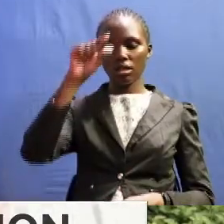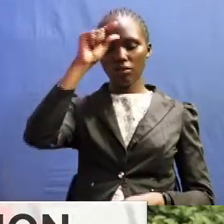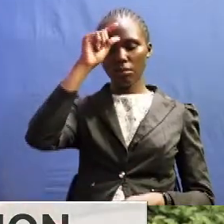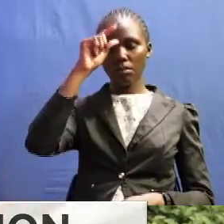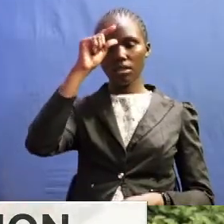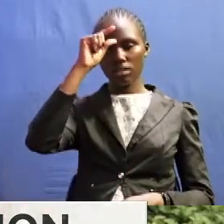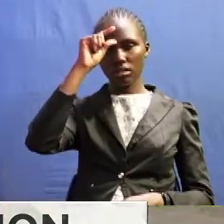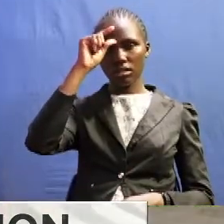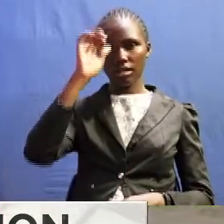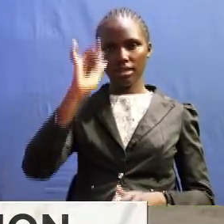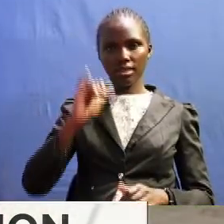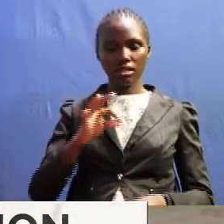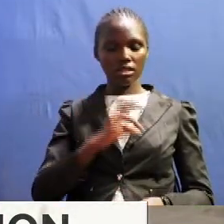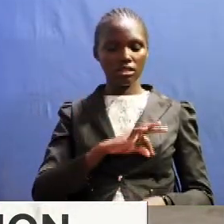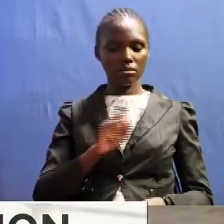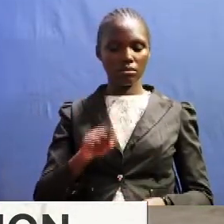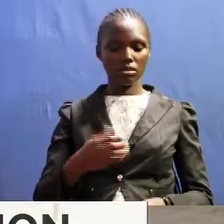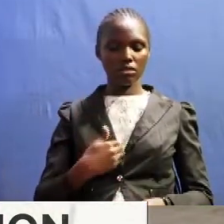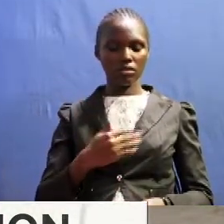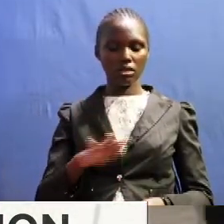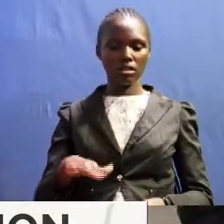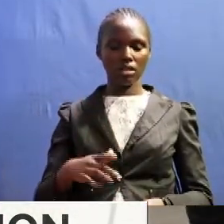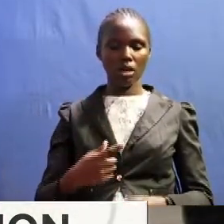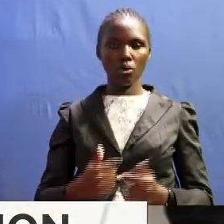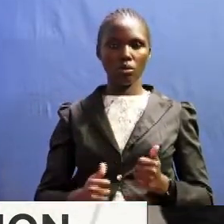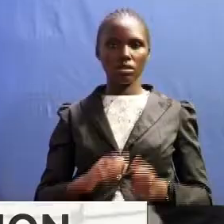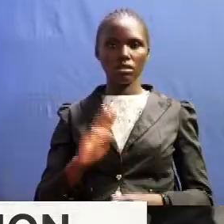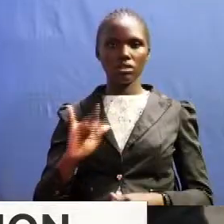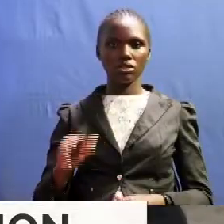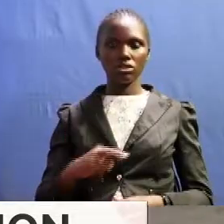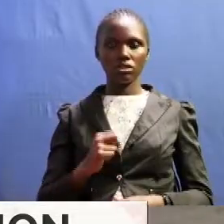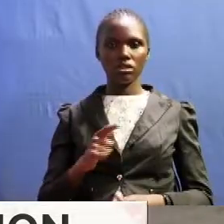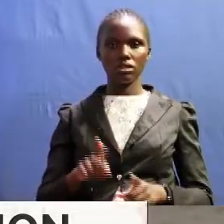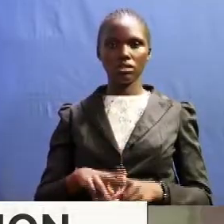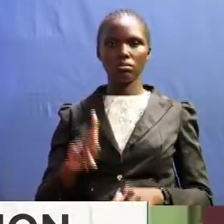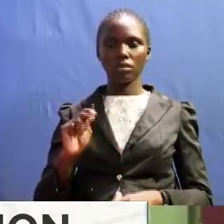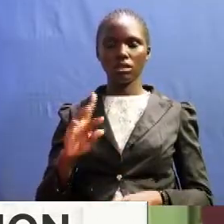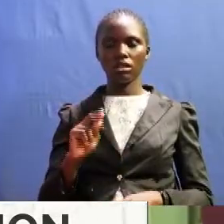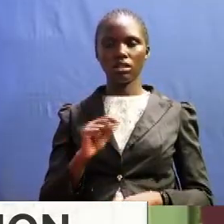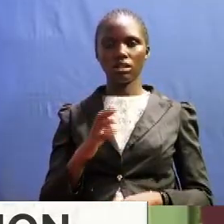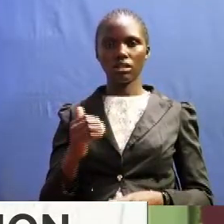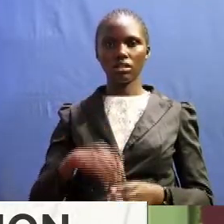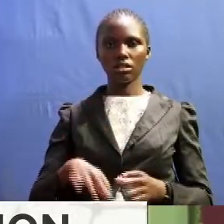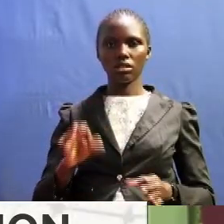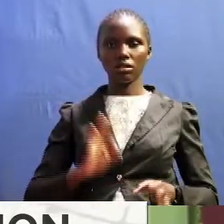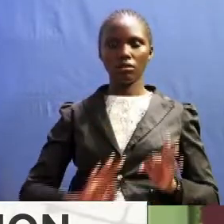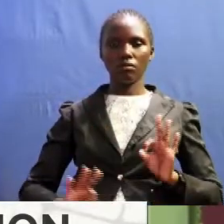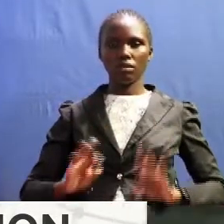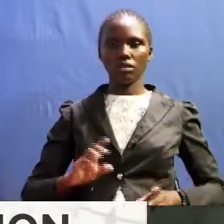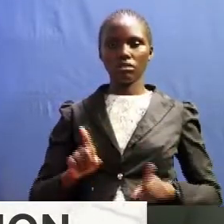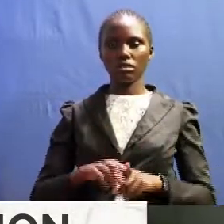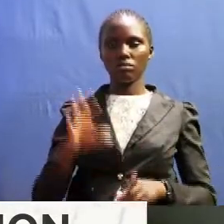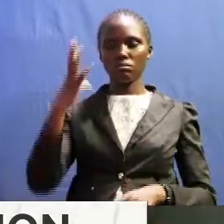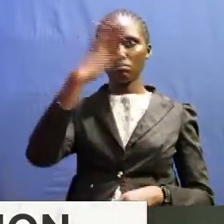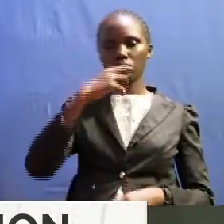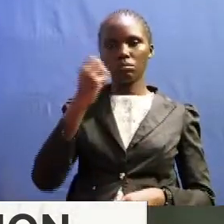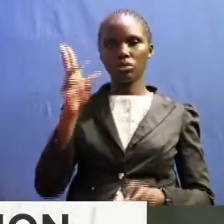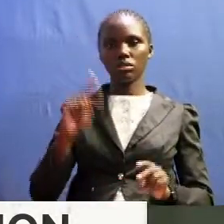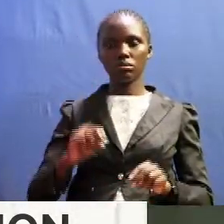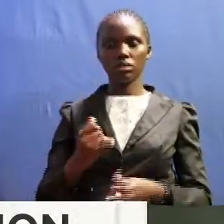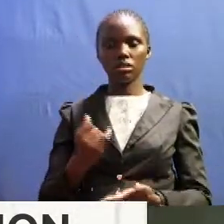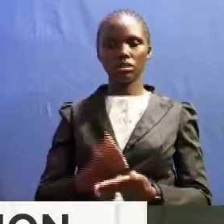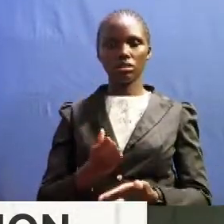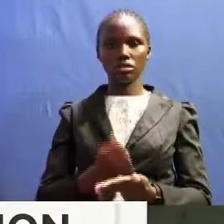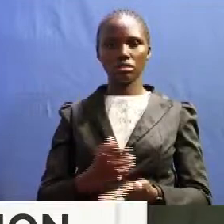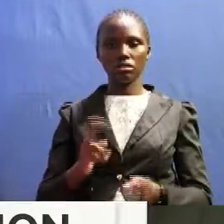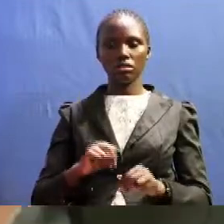to invest. John Wanjiku and Karen Nyambura said that fashion and beauty's rapid growth promises jobs and